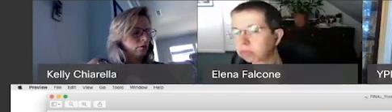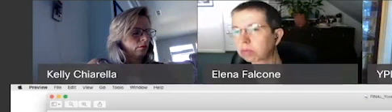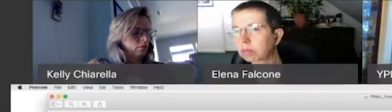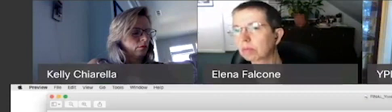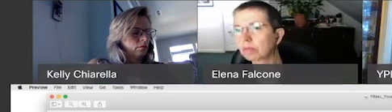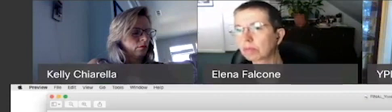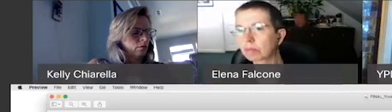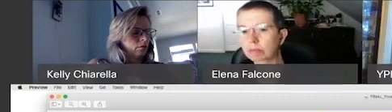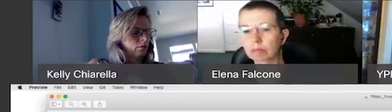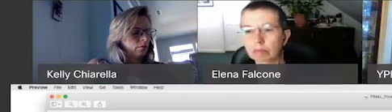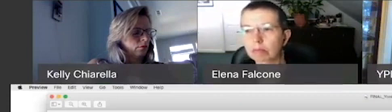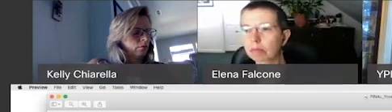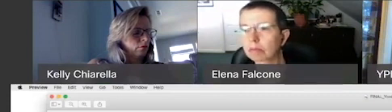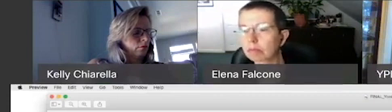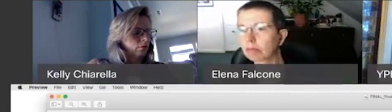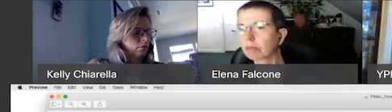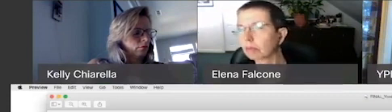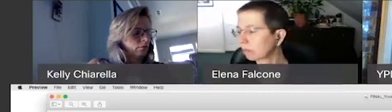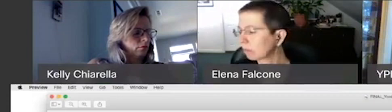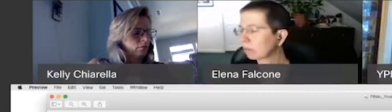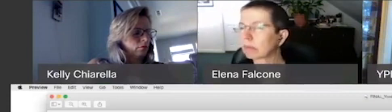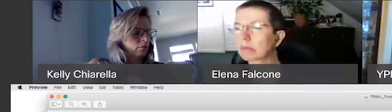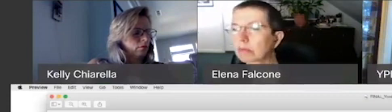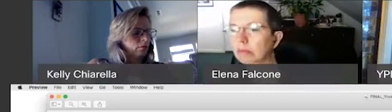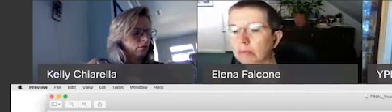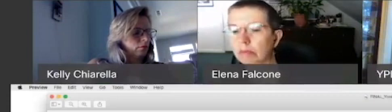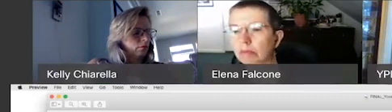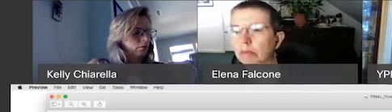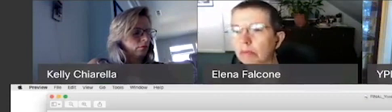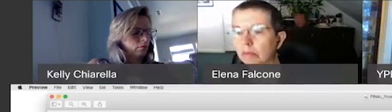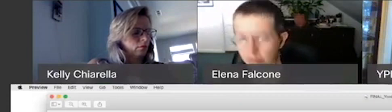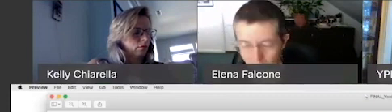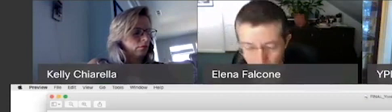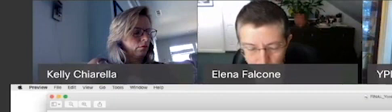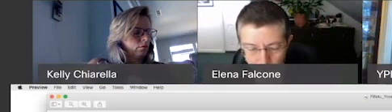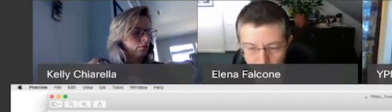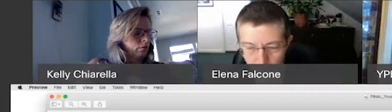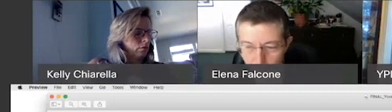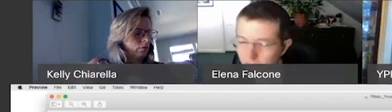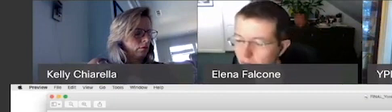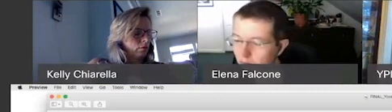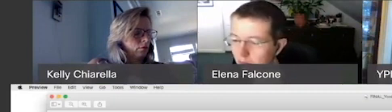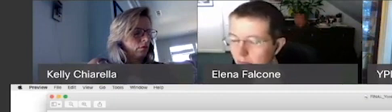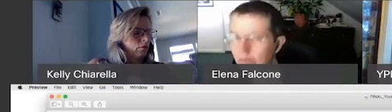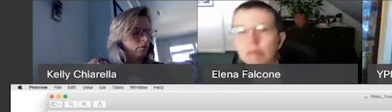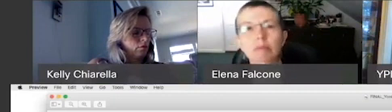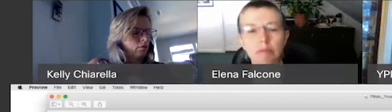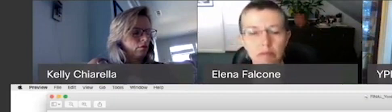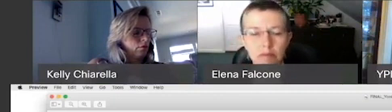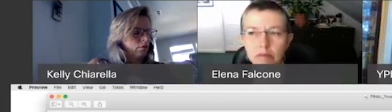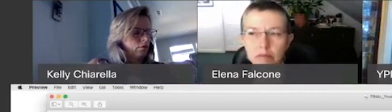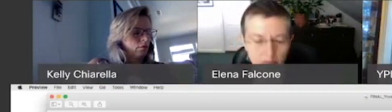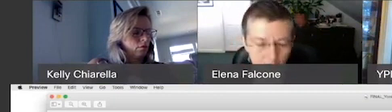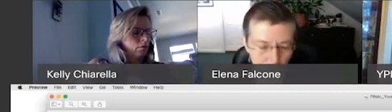from people saying, I'm with the census, I need your personal information, I need your social security number, or that there's a fee you've got to pay in connection